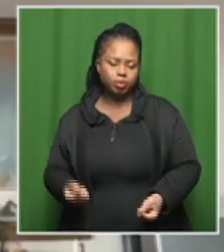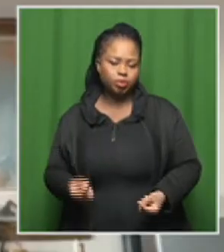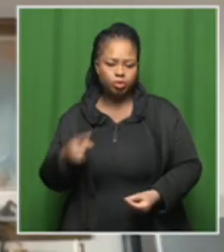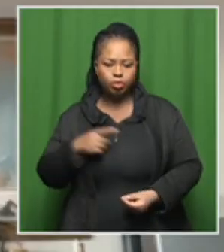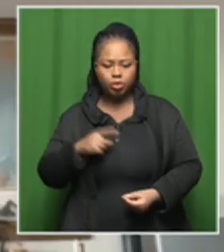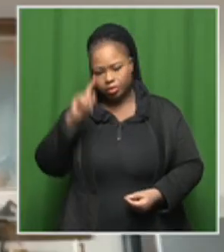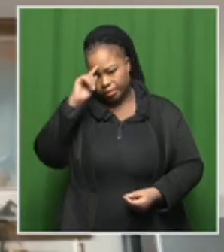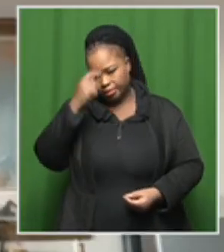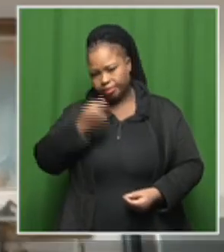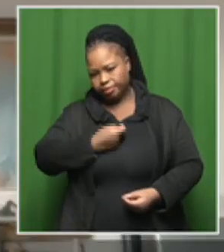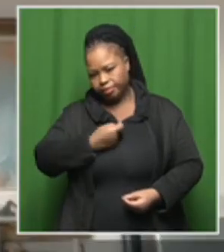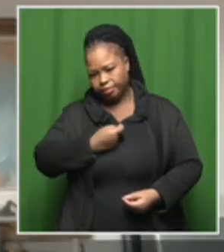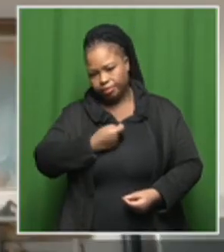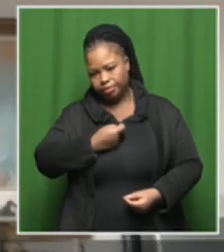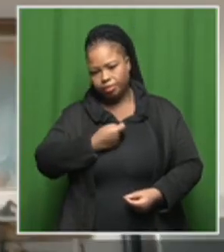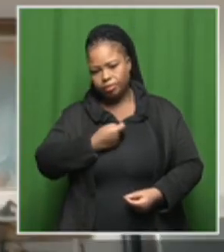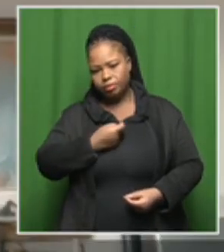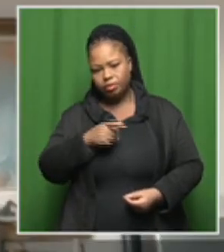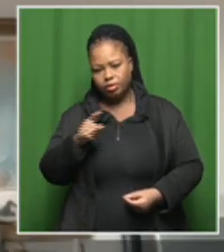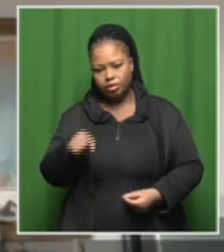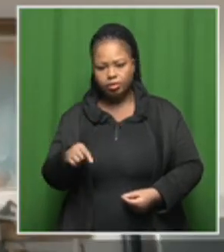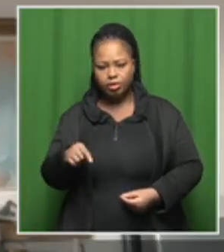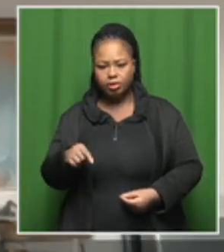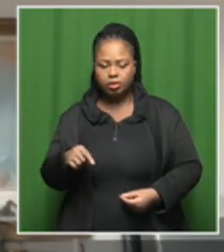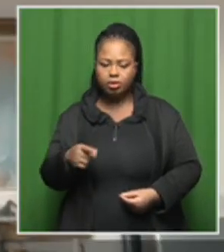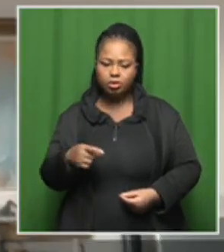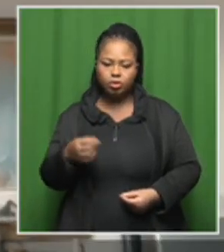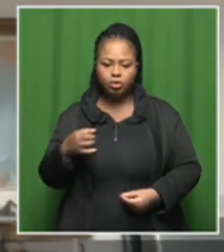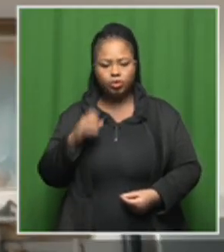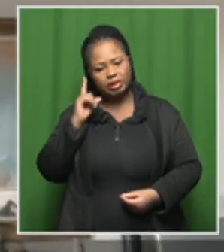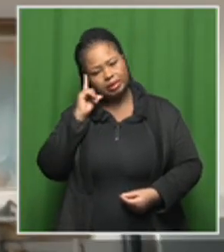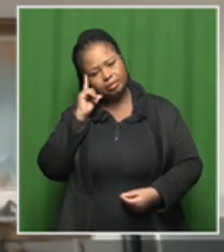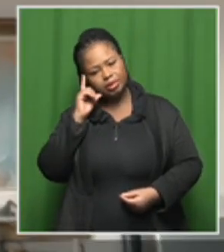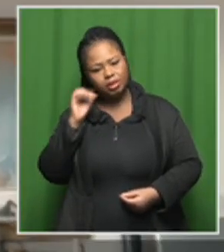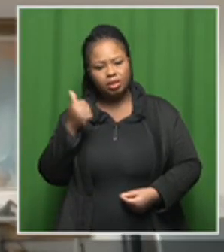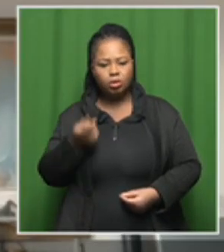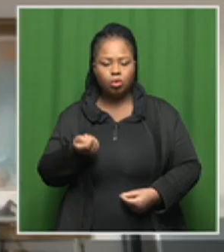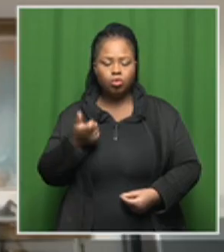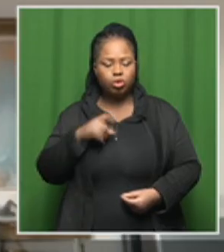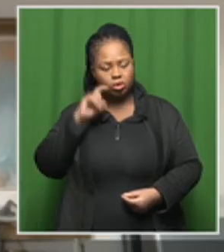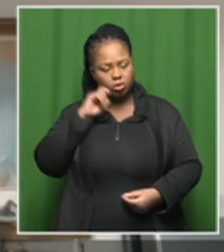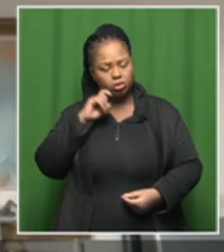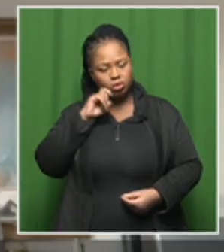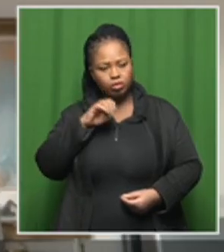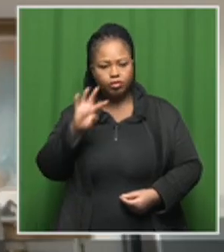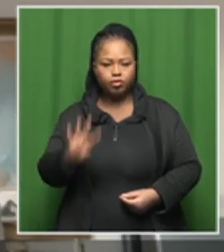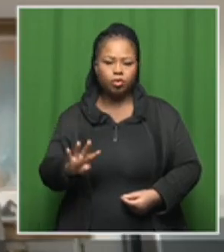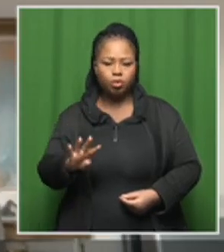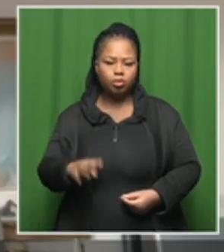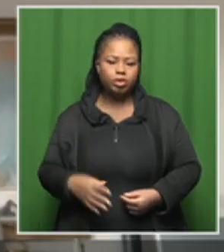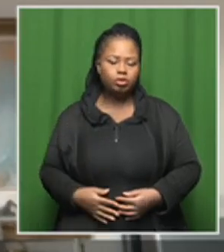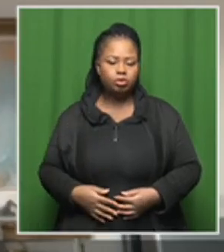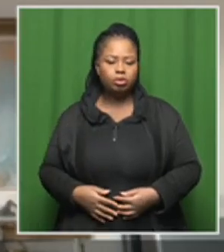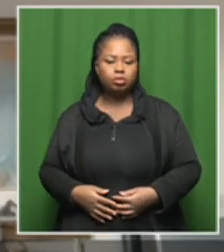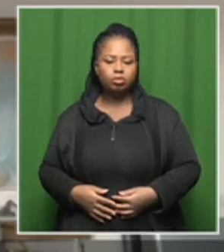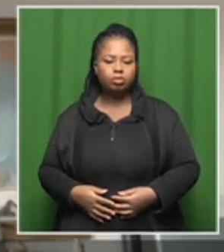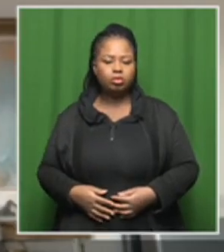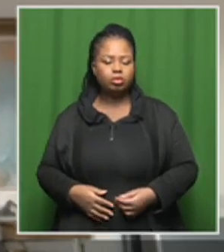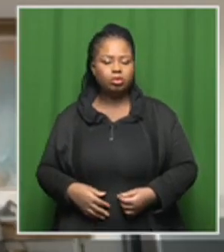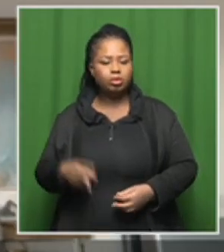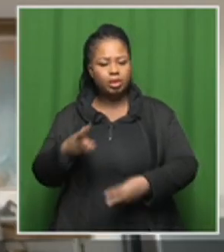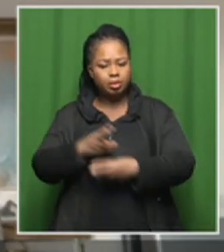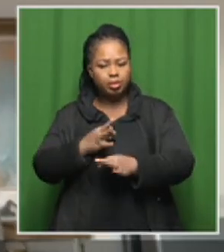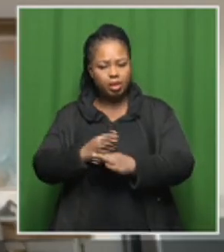son had to wear a corrective brace while he slept until he was almost 4 years old. So there is a lot of parent